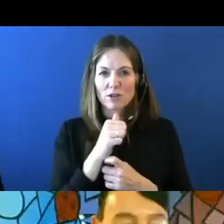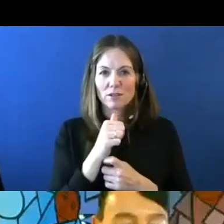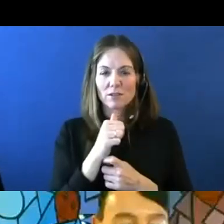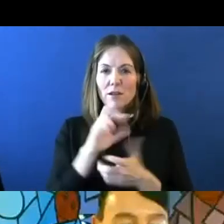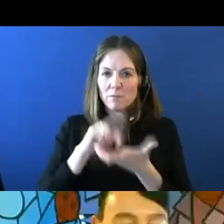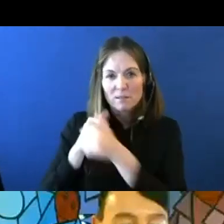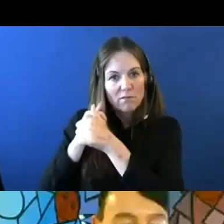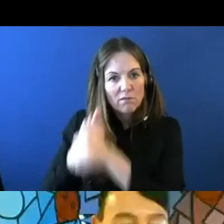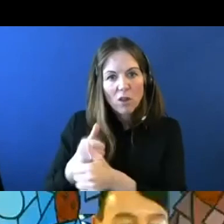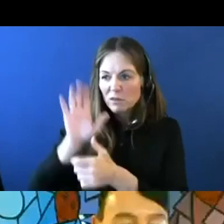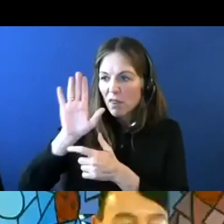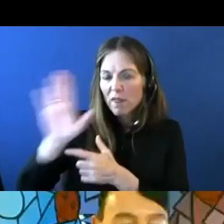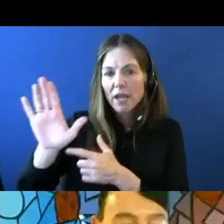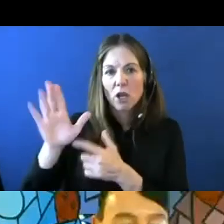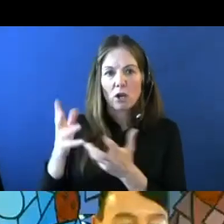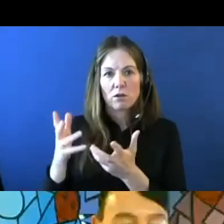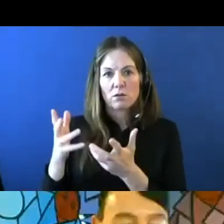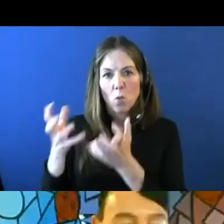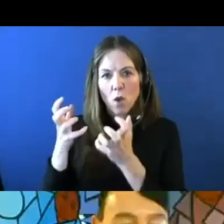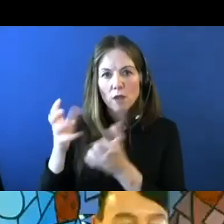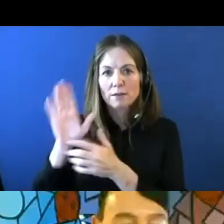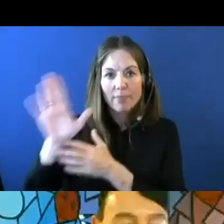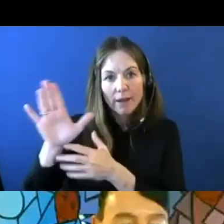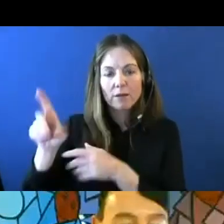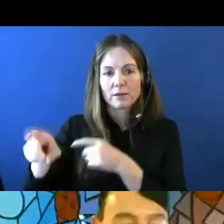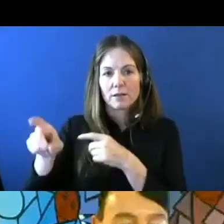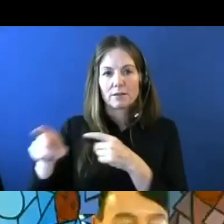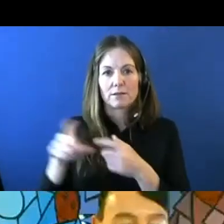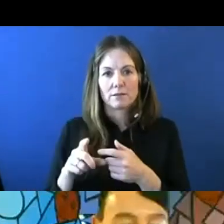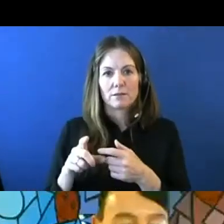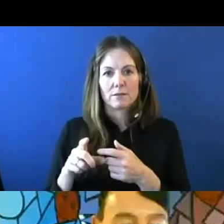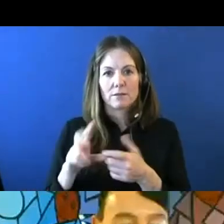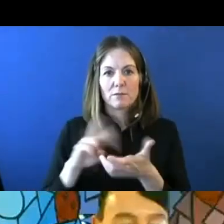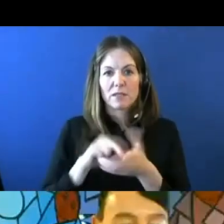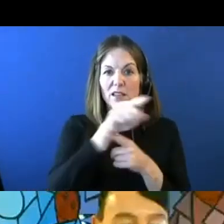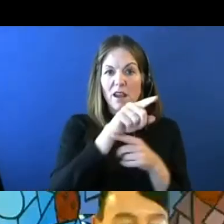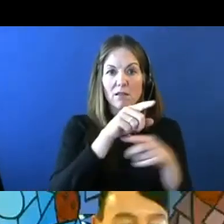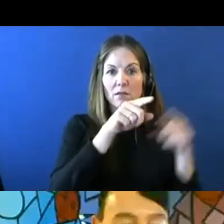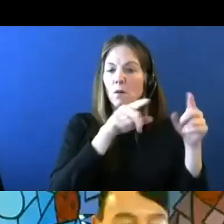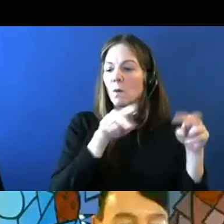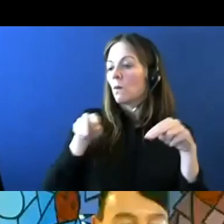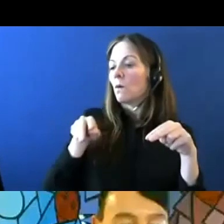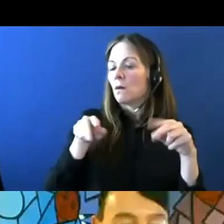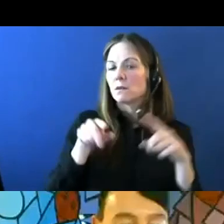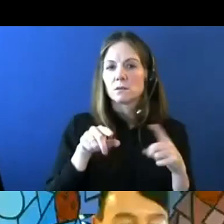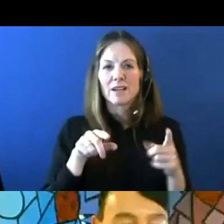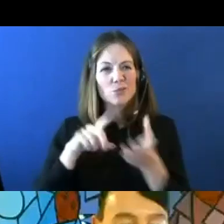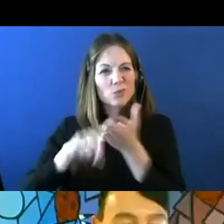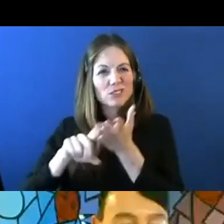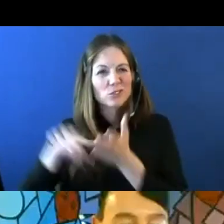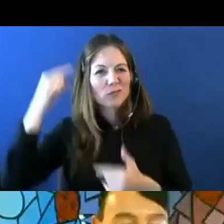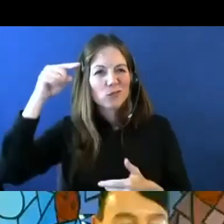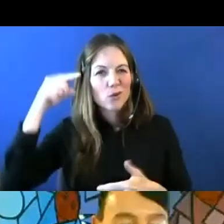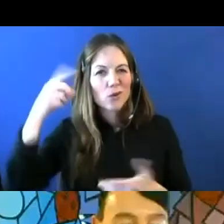fancier research careers. And so it's that shift of, you know, who are we really doing the research for?